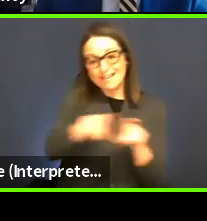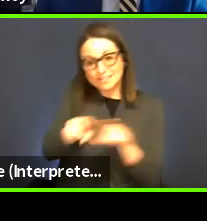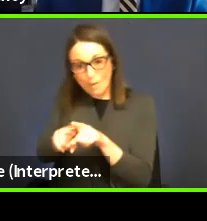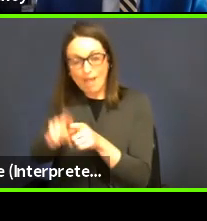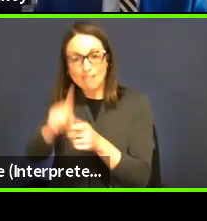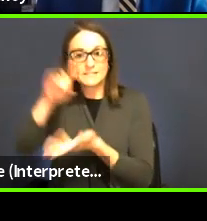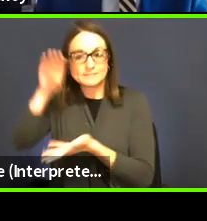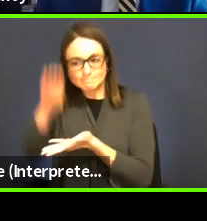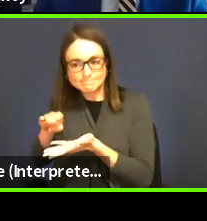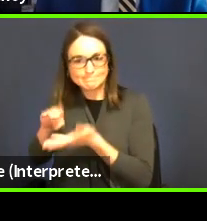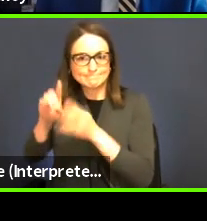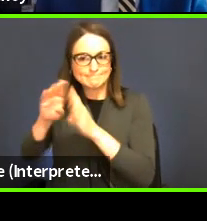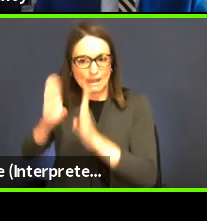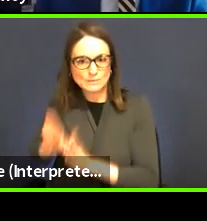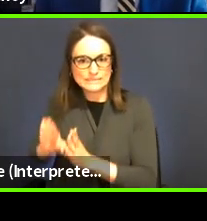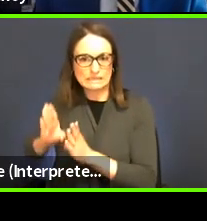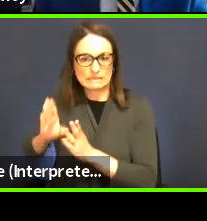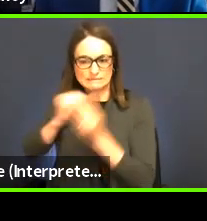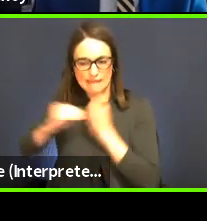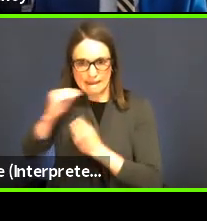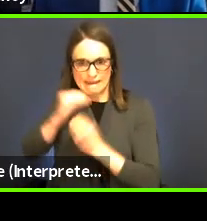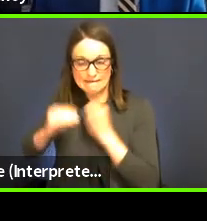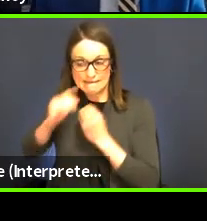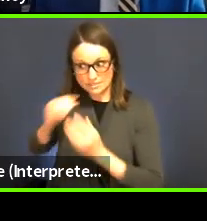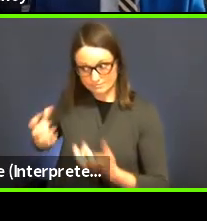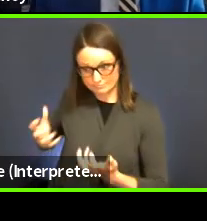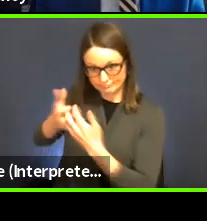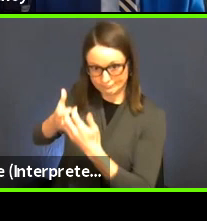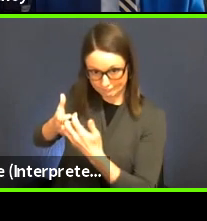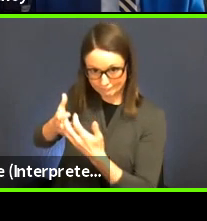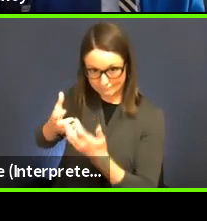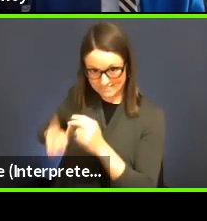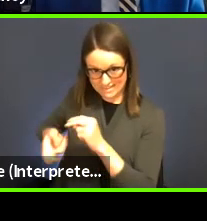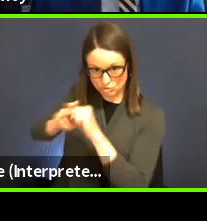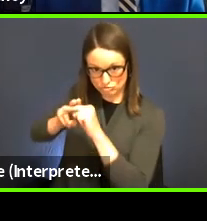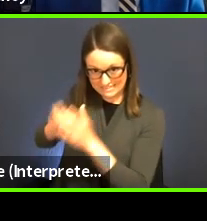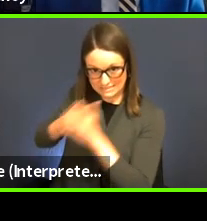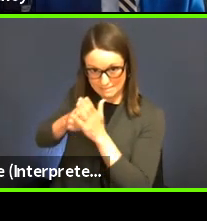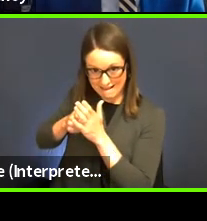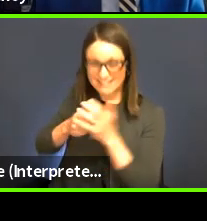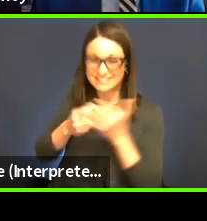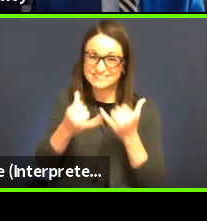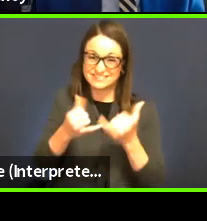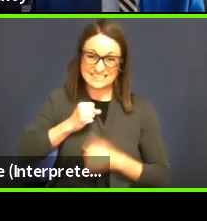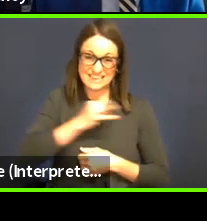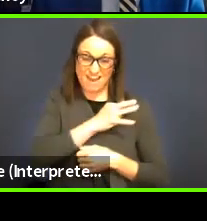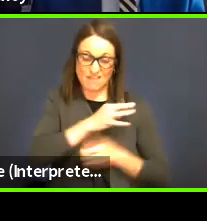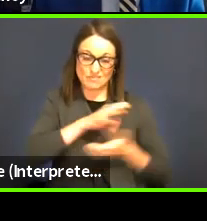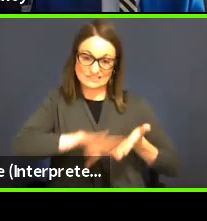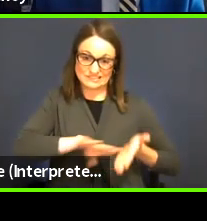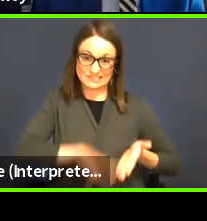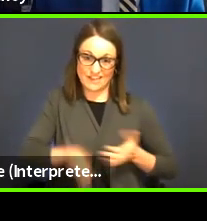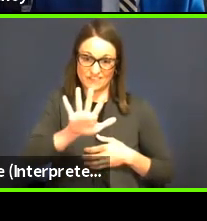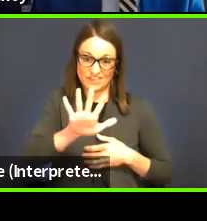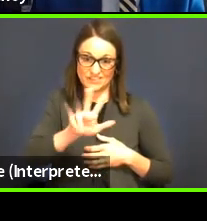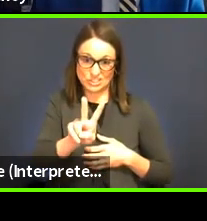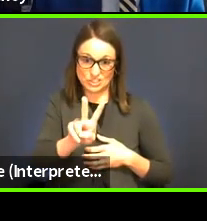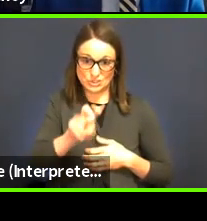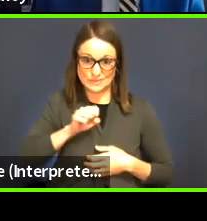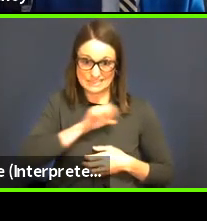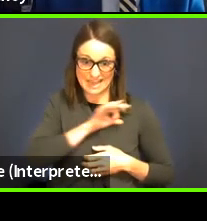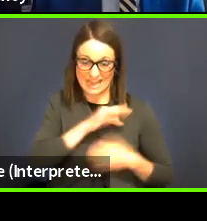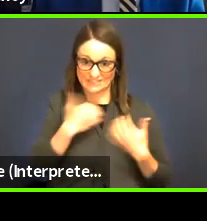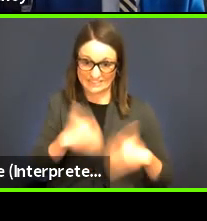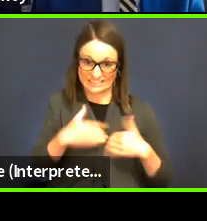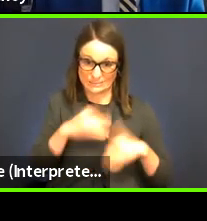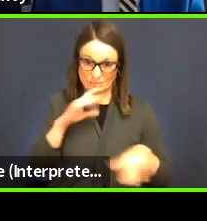match decreased demand, resulted in layoffs of 52 staff. And this was very challenging work. We